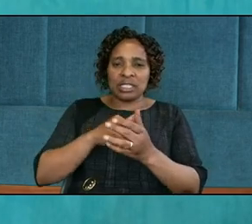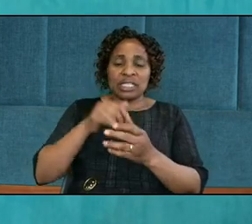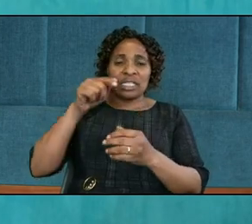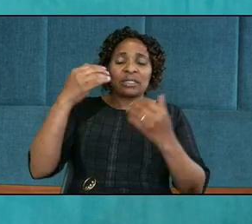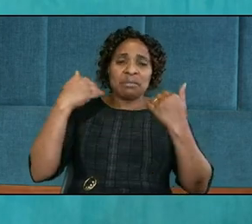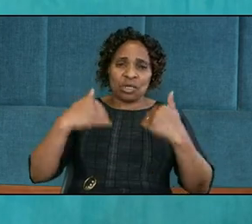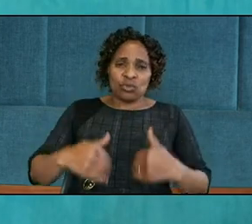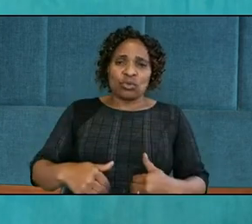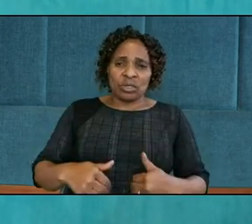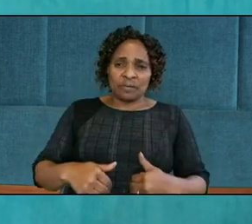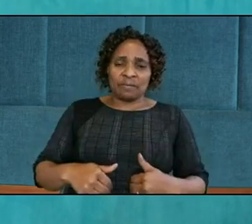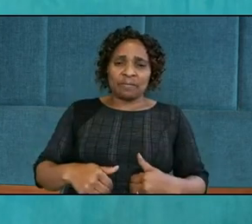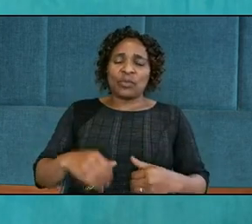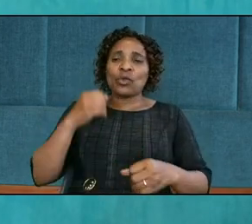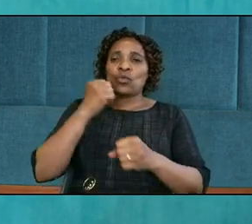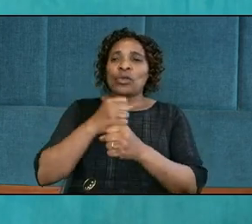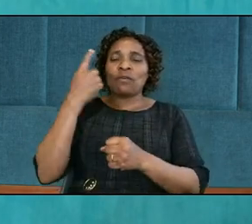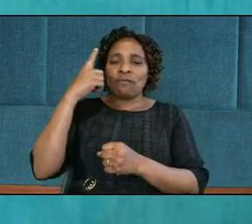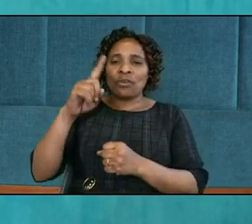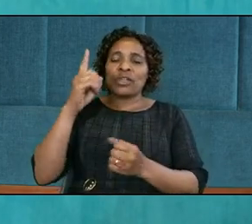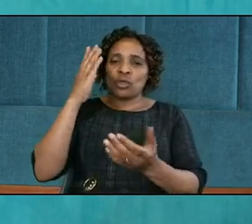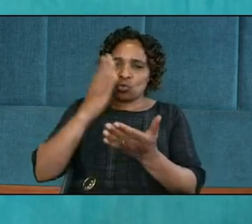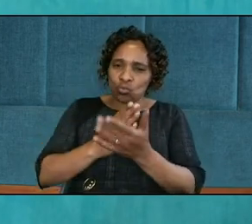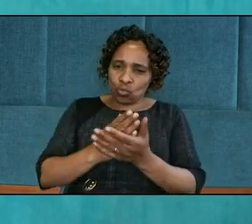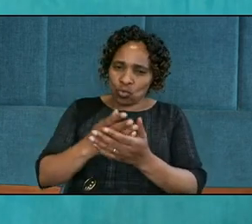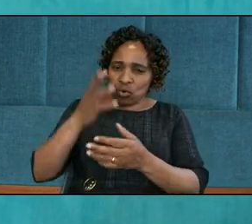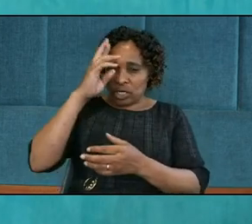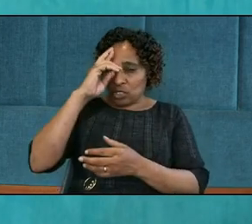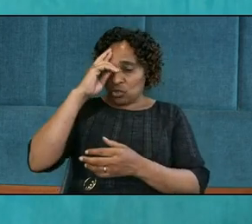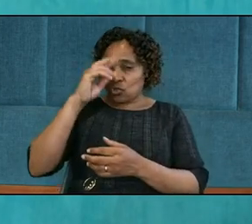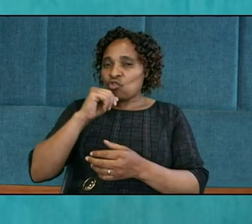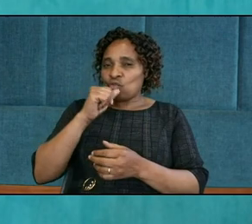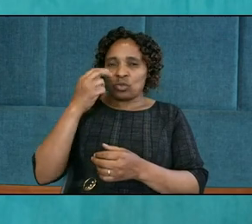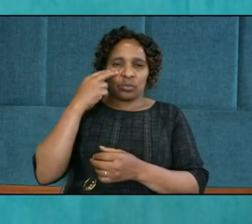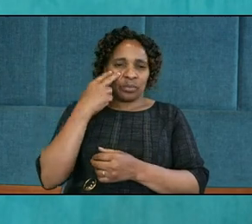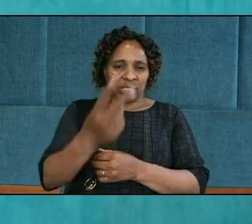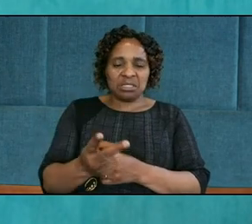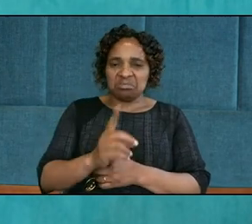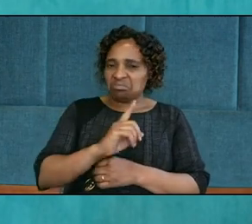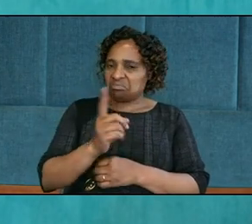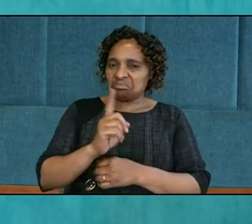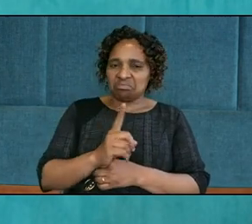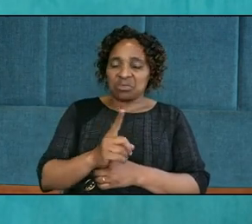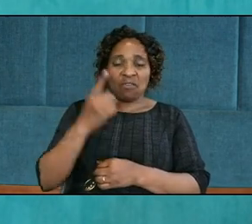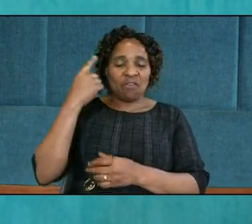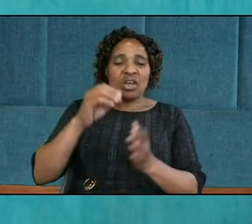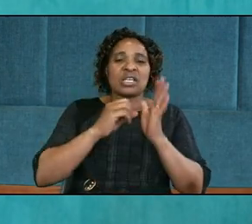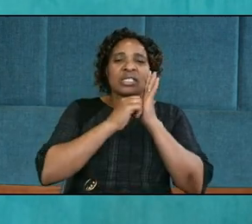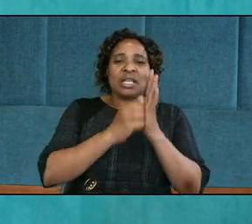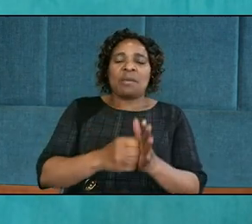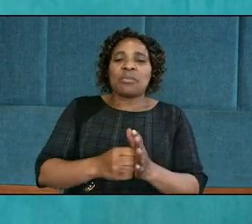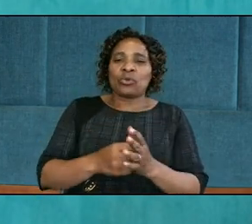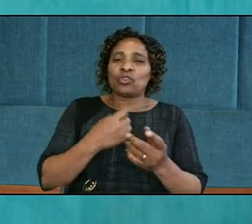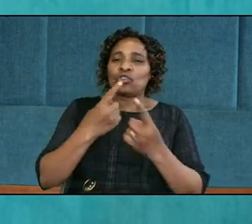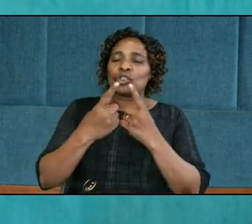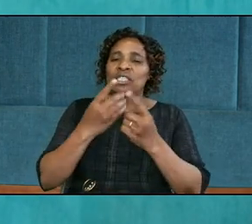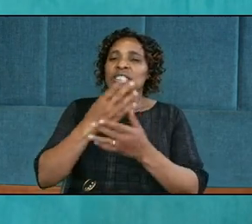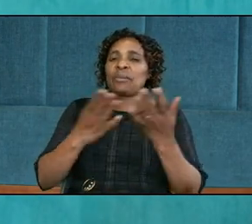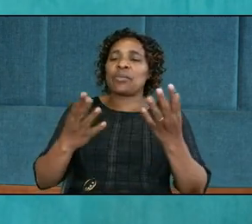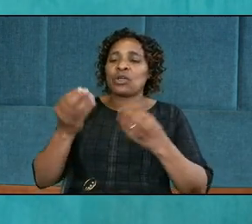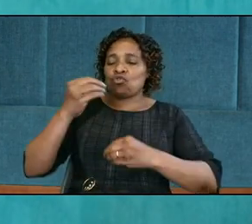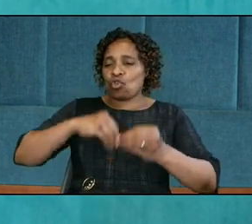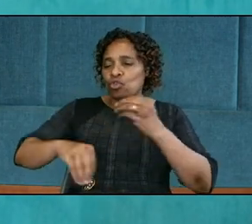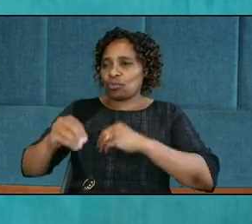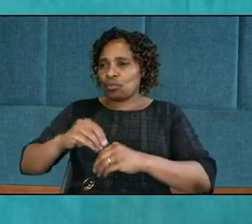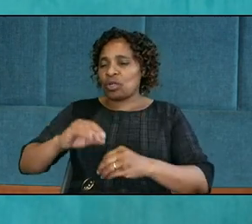is doing it for the right reasons, not doing it to be seen. You can, for instance, let's take someone making a